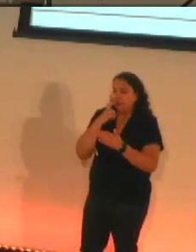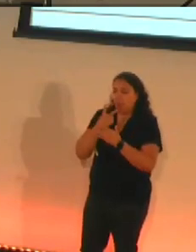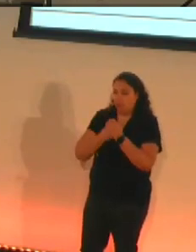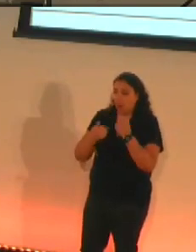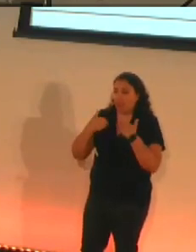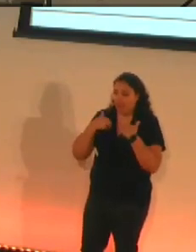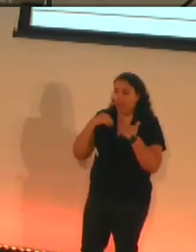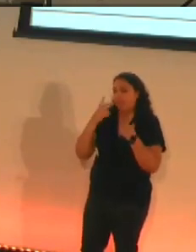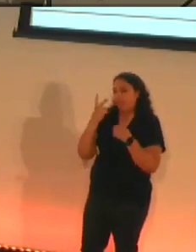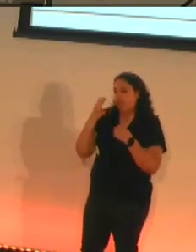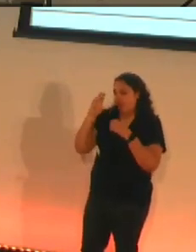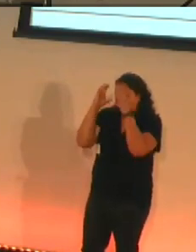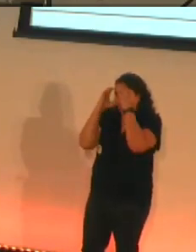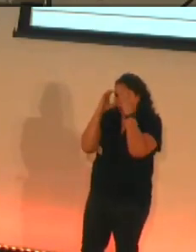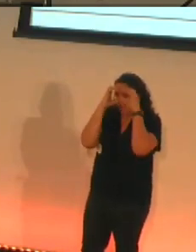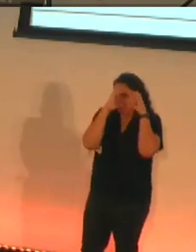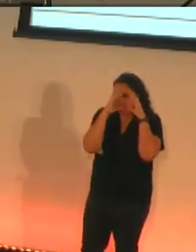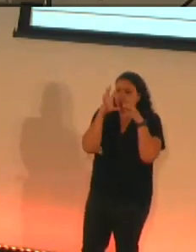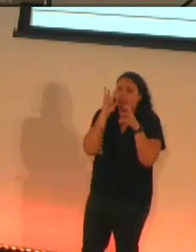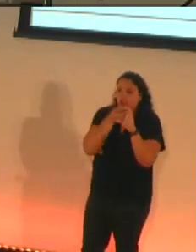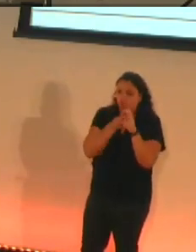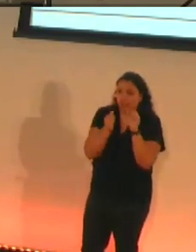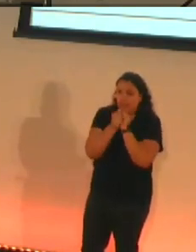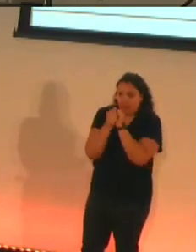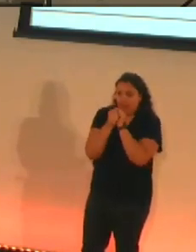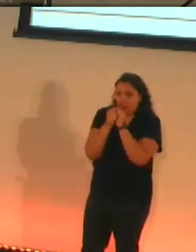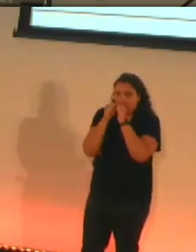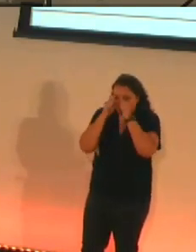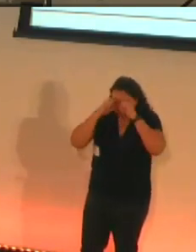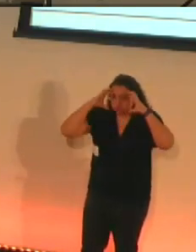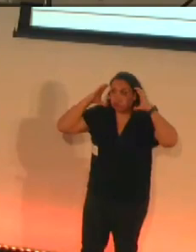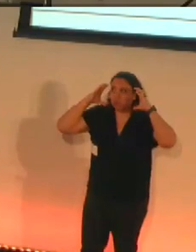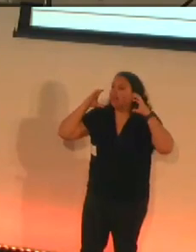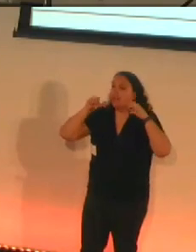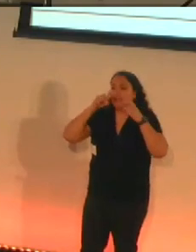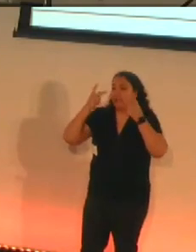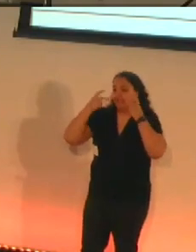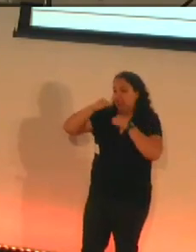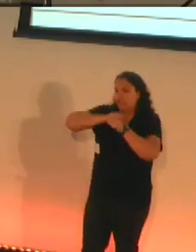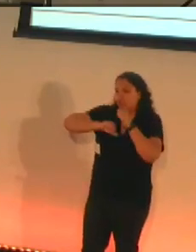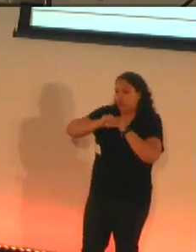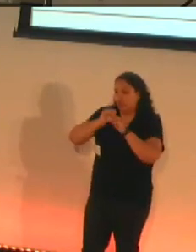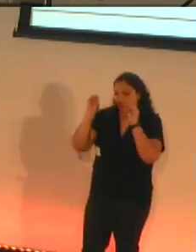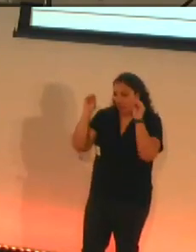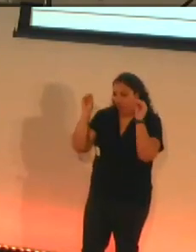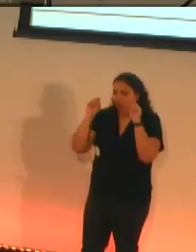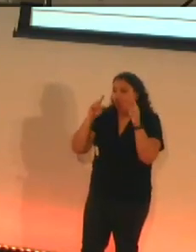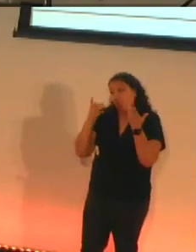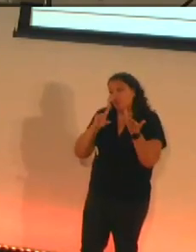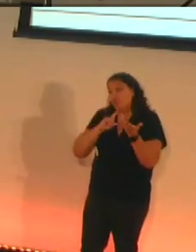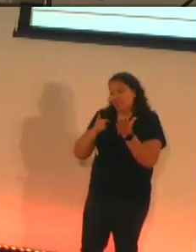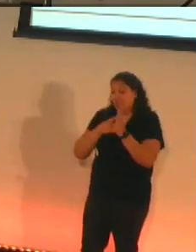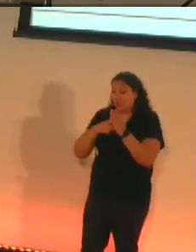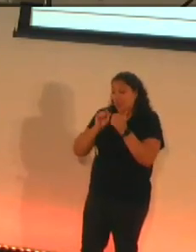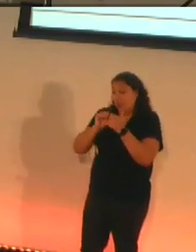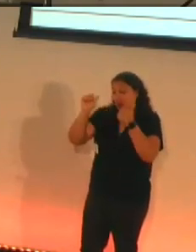this VR headset and joined the virtual space together, but they did not see each other at all, and they were in some cases quite distant from each other, even